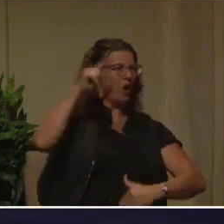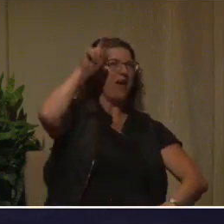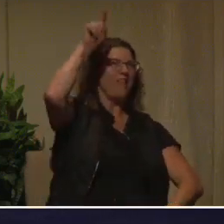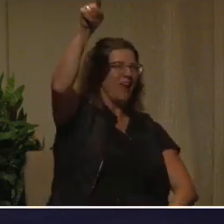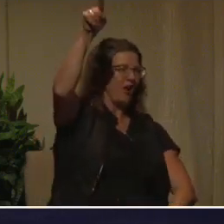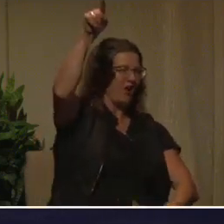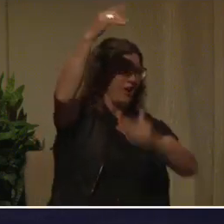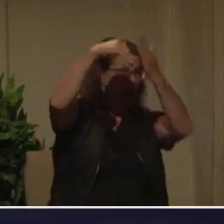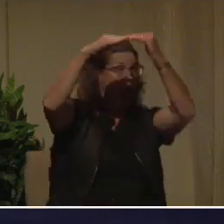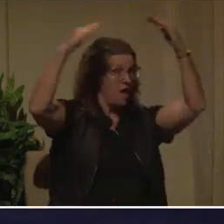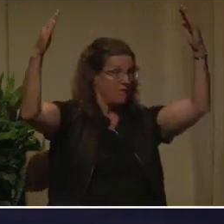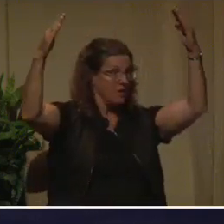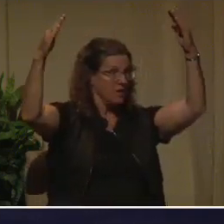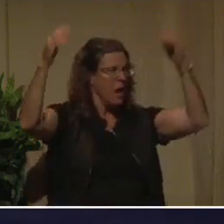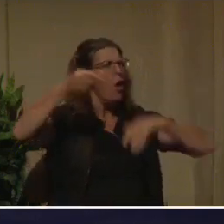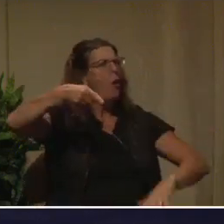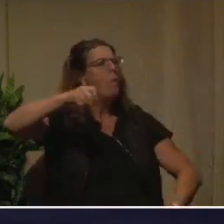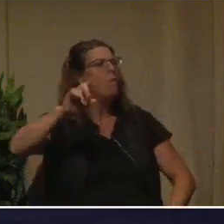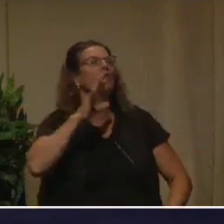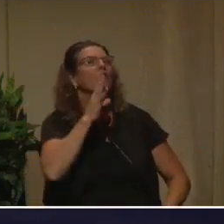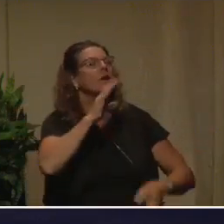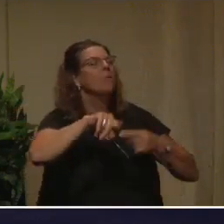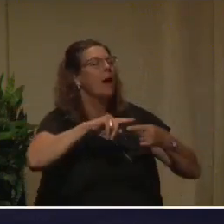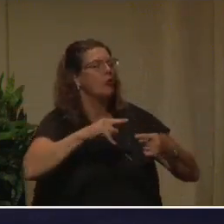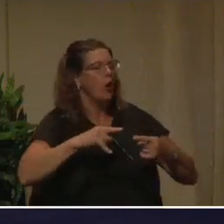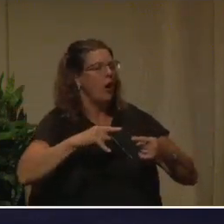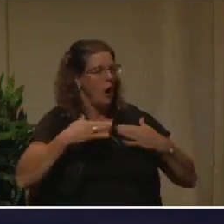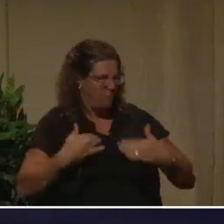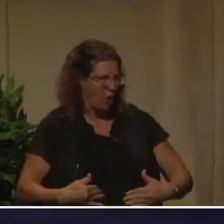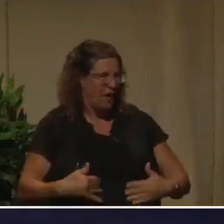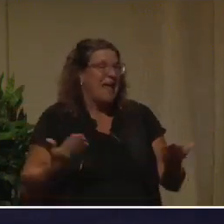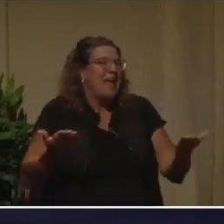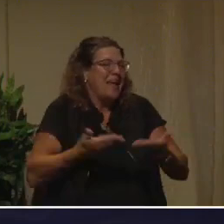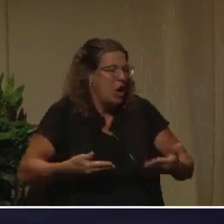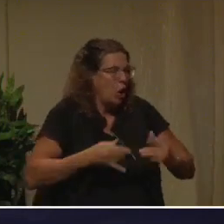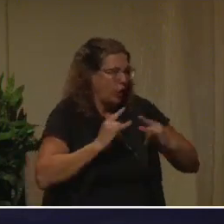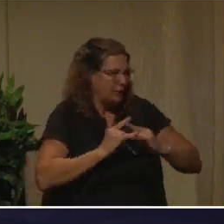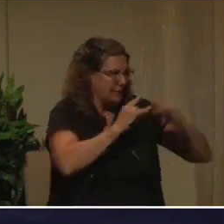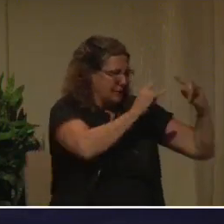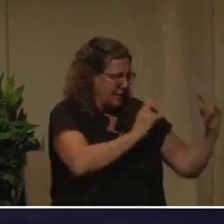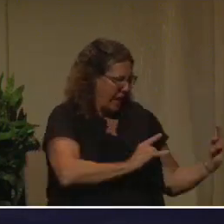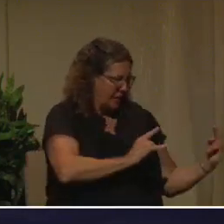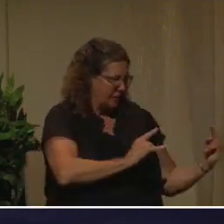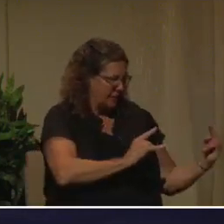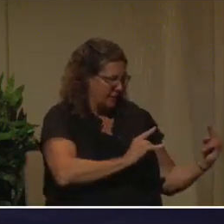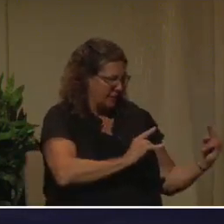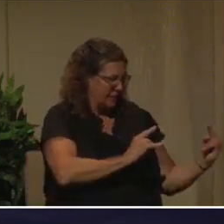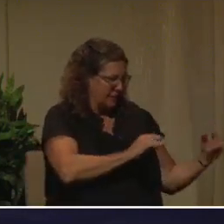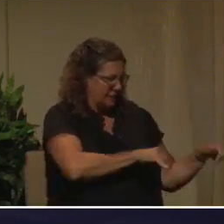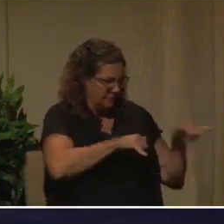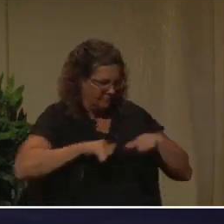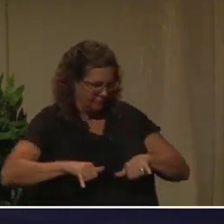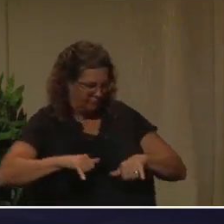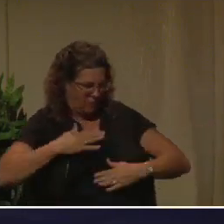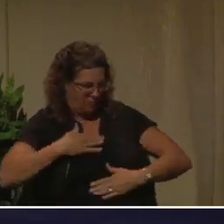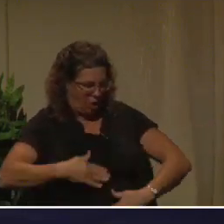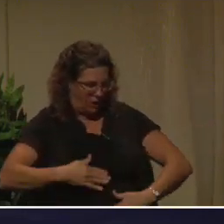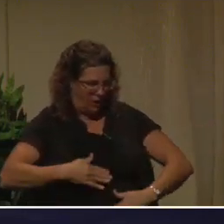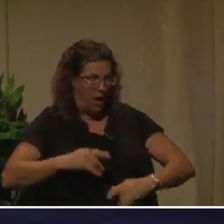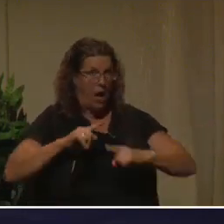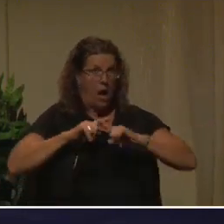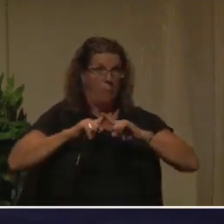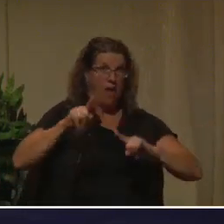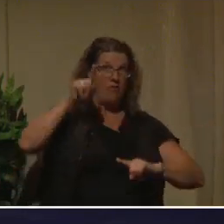is talking about our bodies. Here we're in a tent, and there we will get an eternal